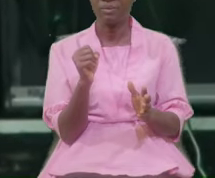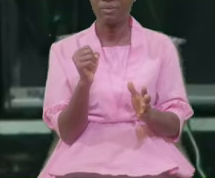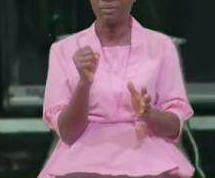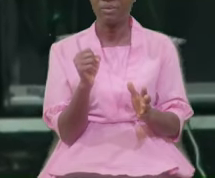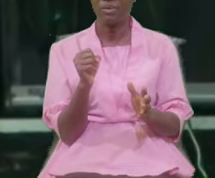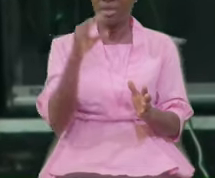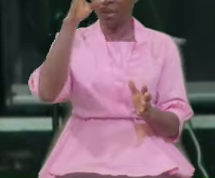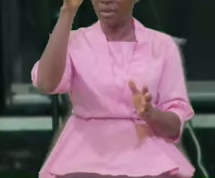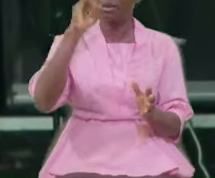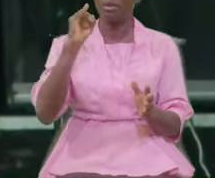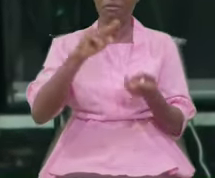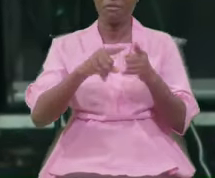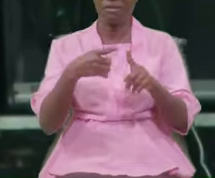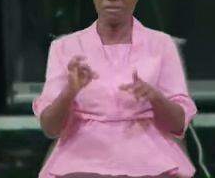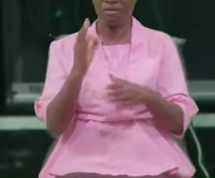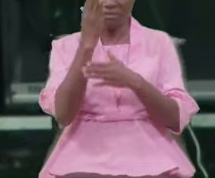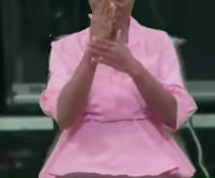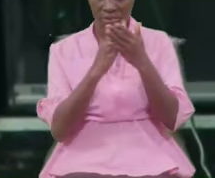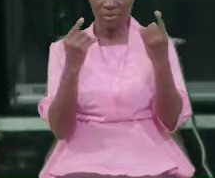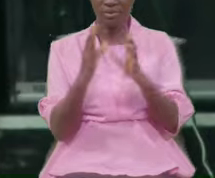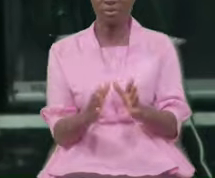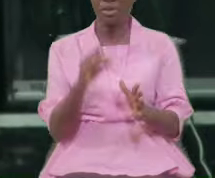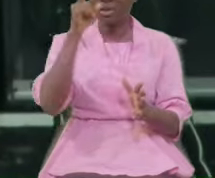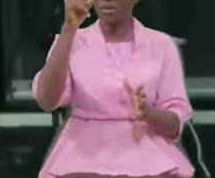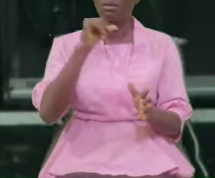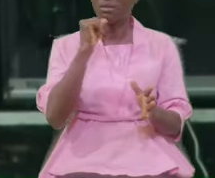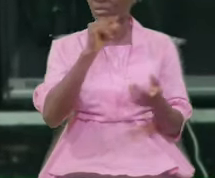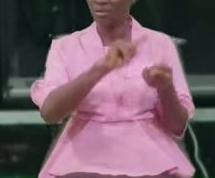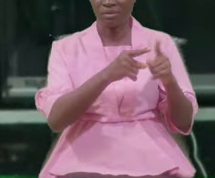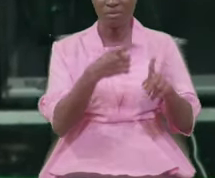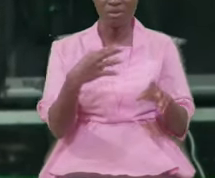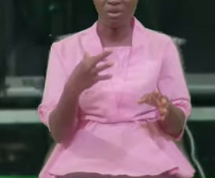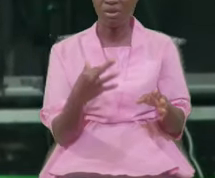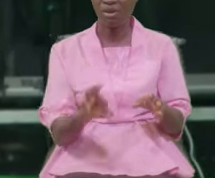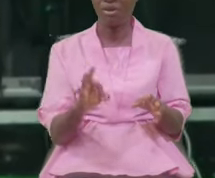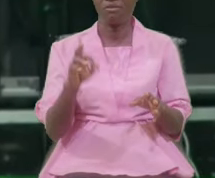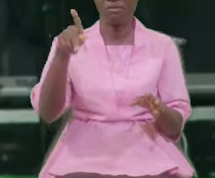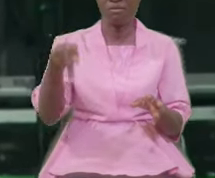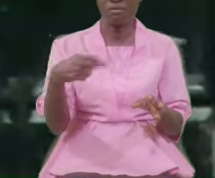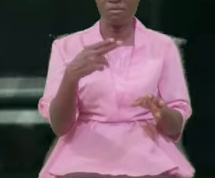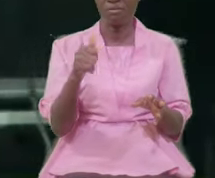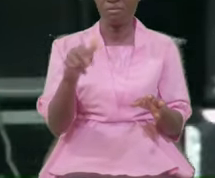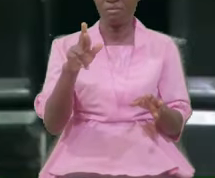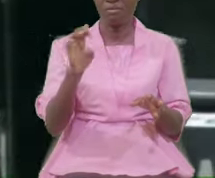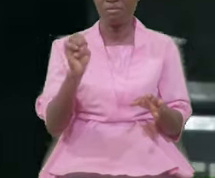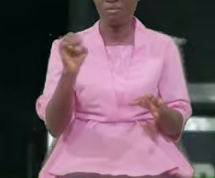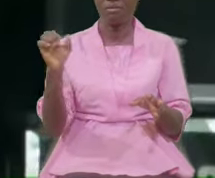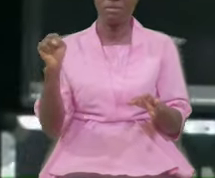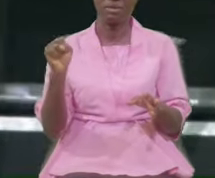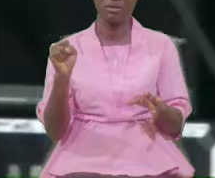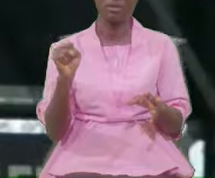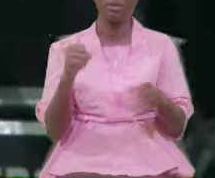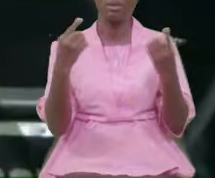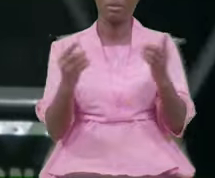sinners is not is not a Fr of sinners pero wala si nahadlok mga